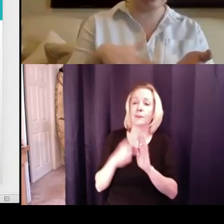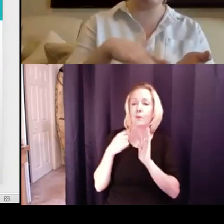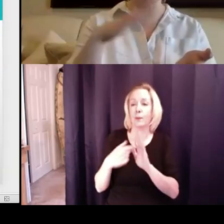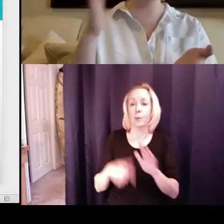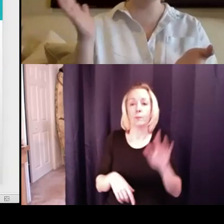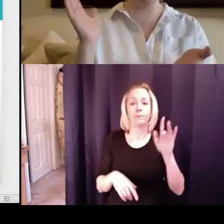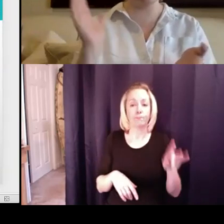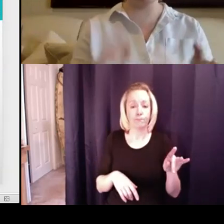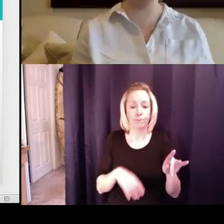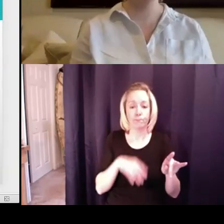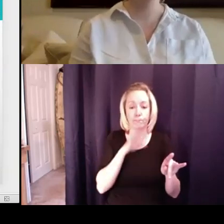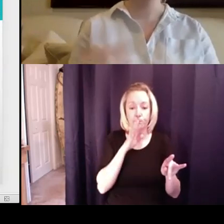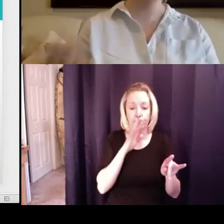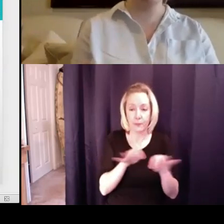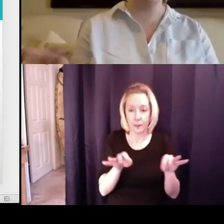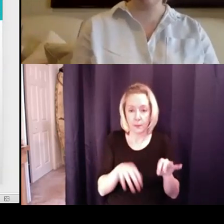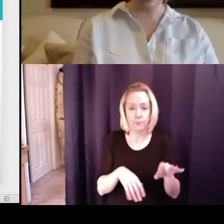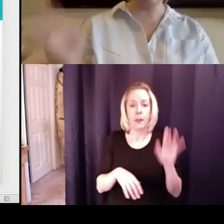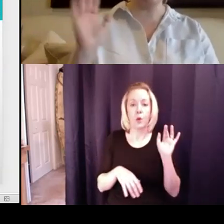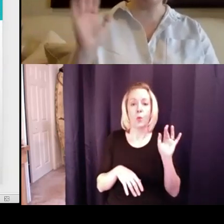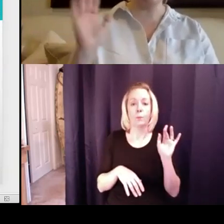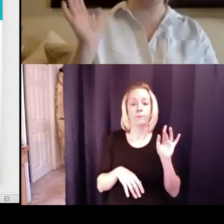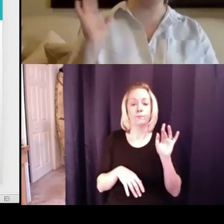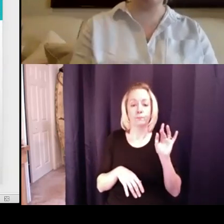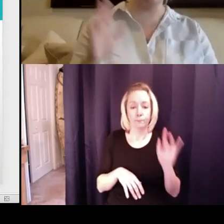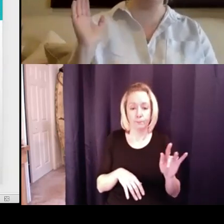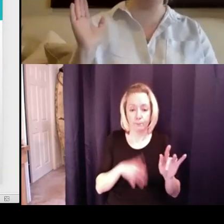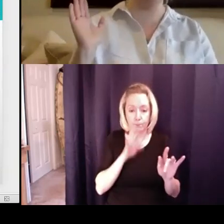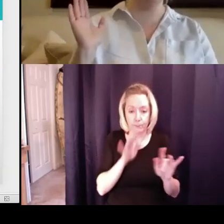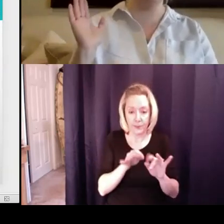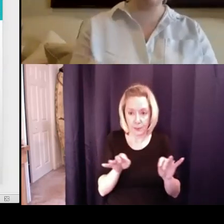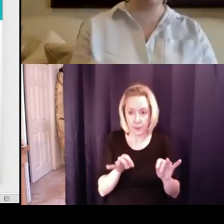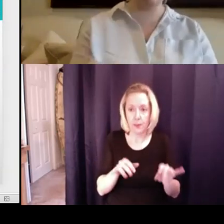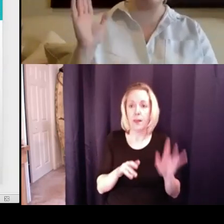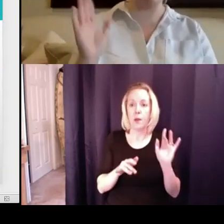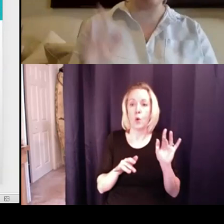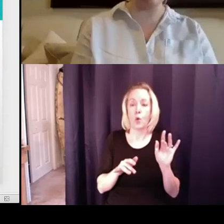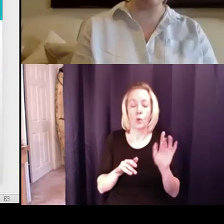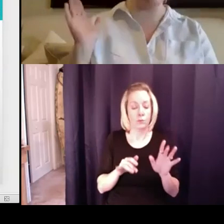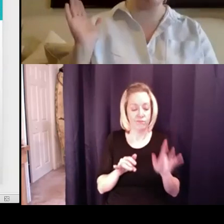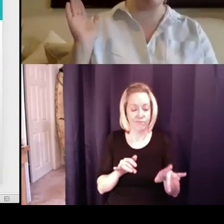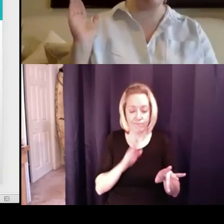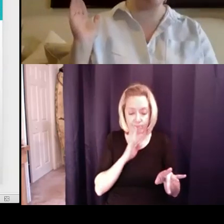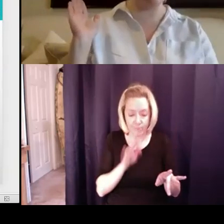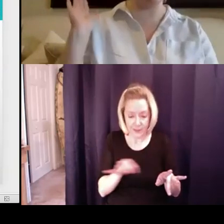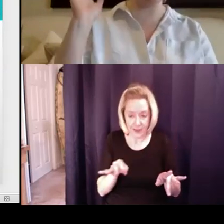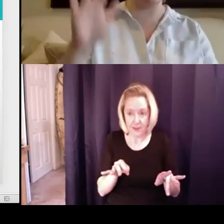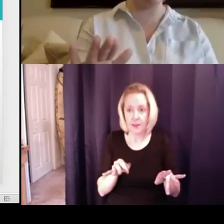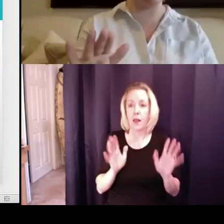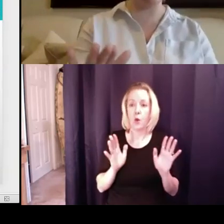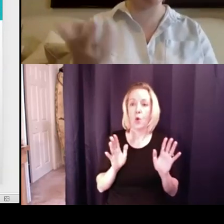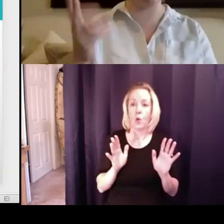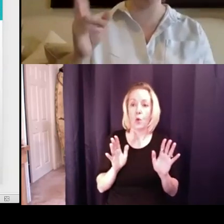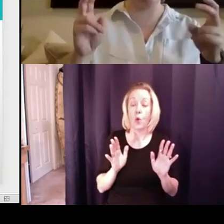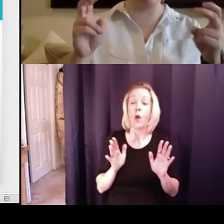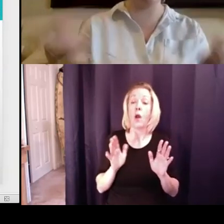say the next sentence, let go. And then your child is able to read the story by just pressing the button every time the